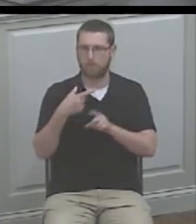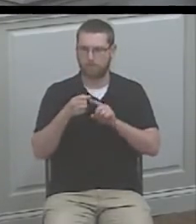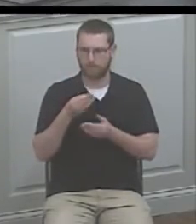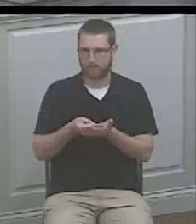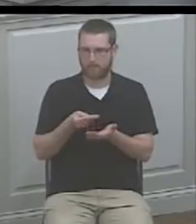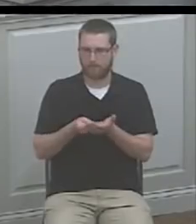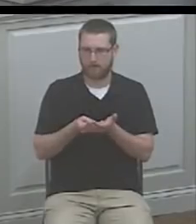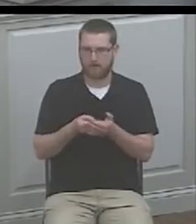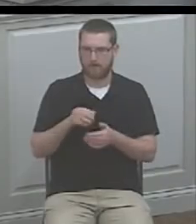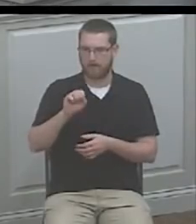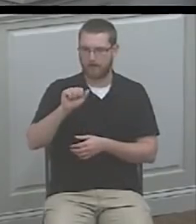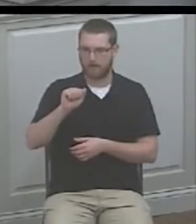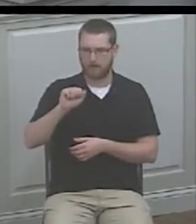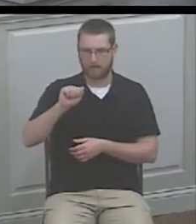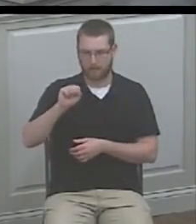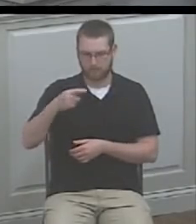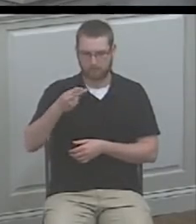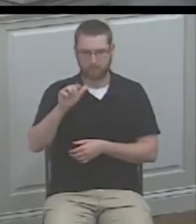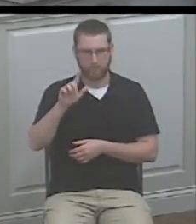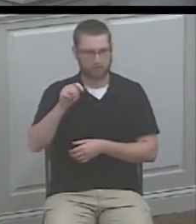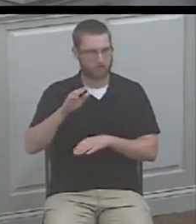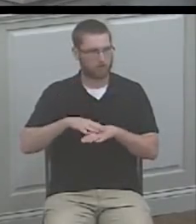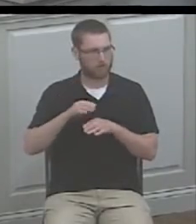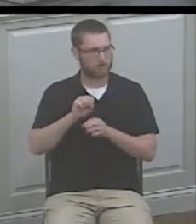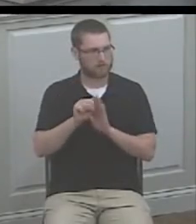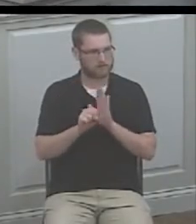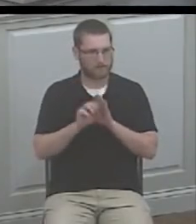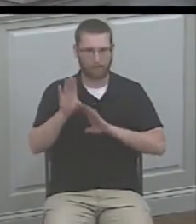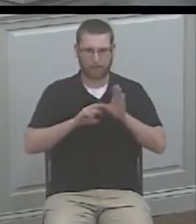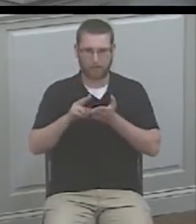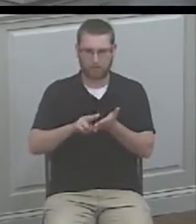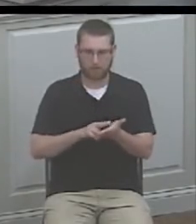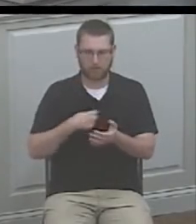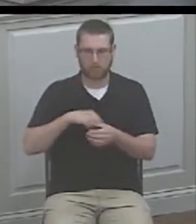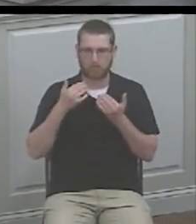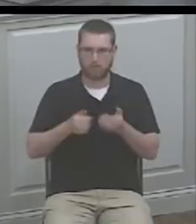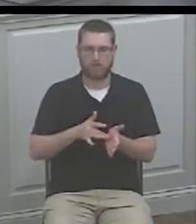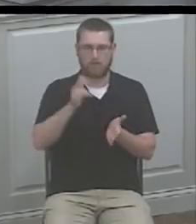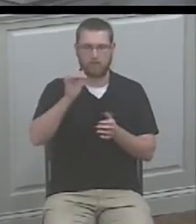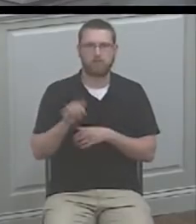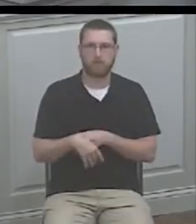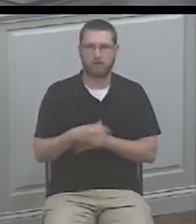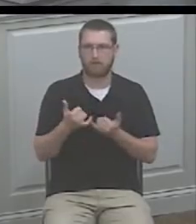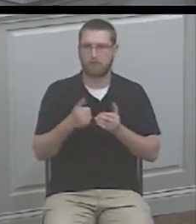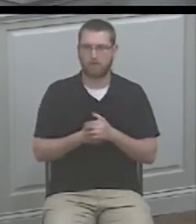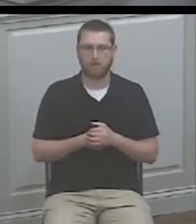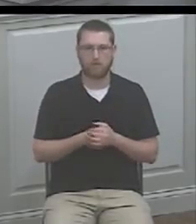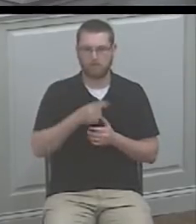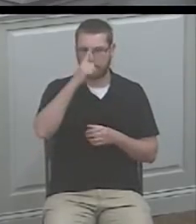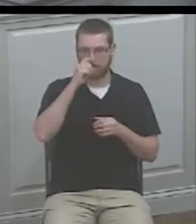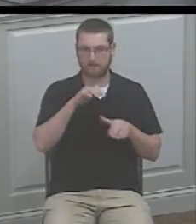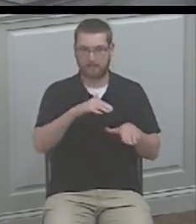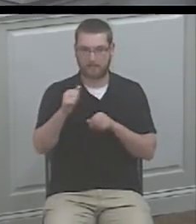while asphalt was still on the state bid contract, we wanted to go ahead and take advantage of that because it's leaving that